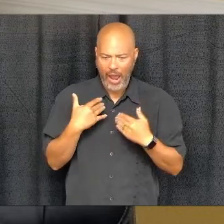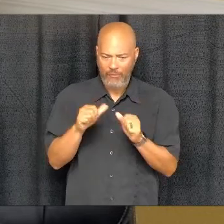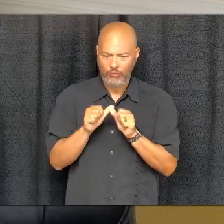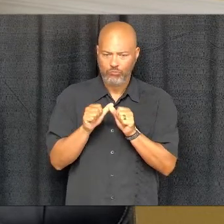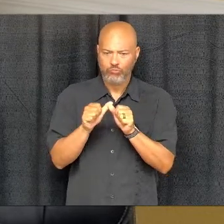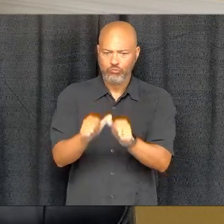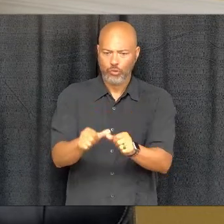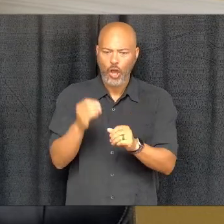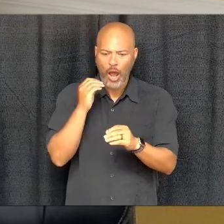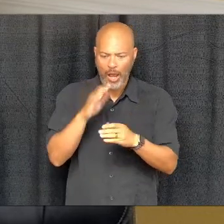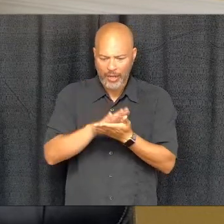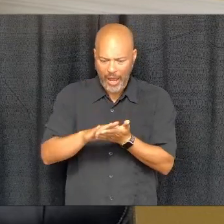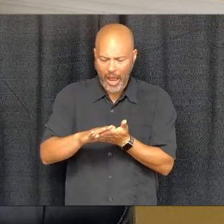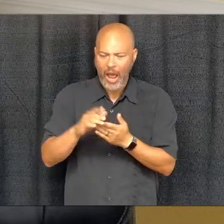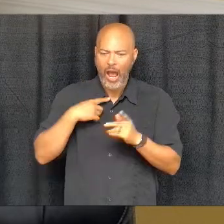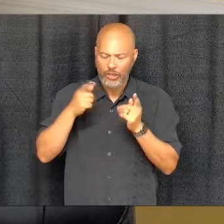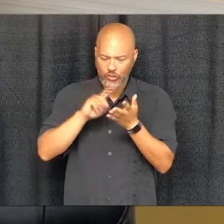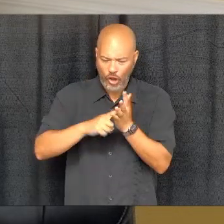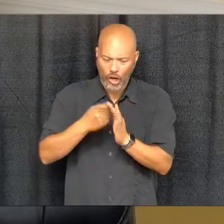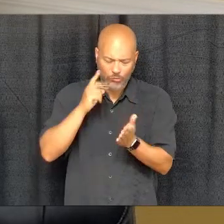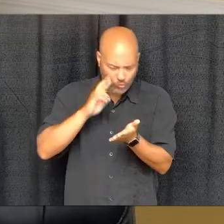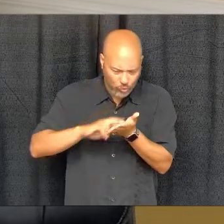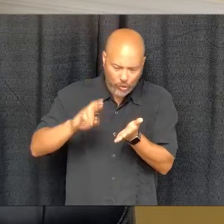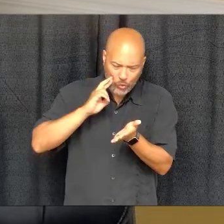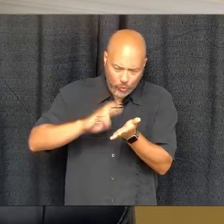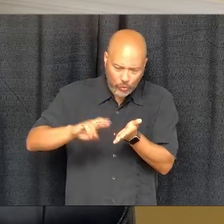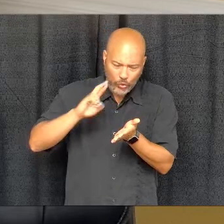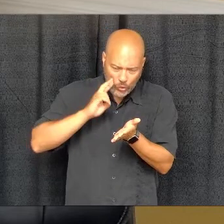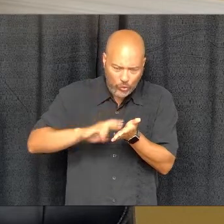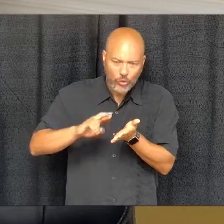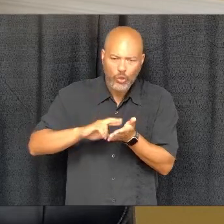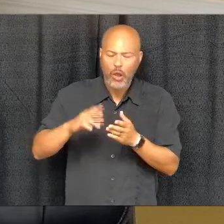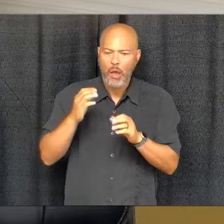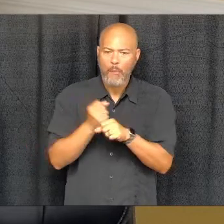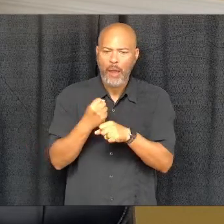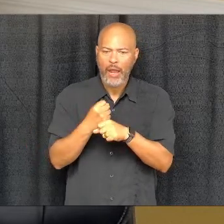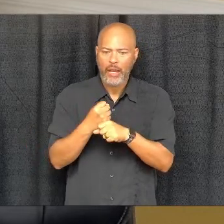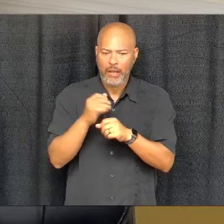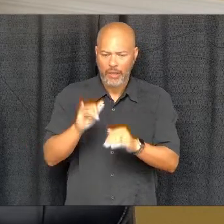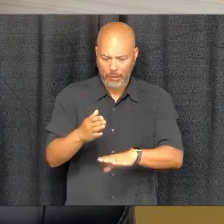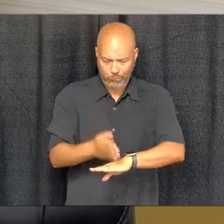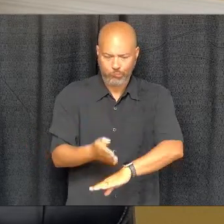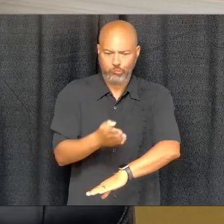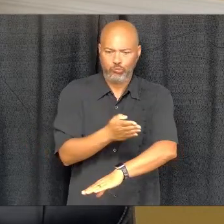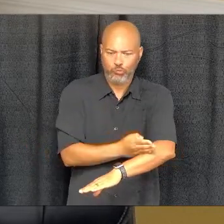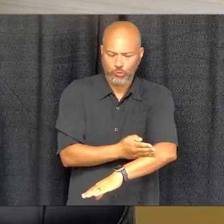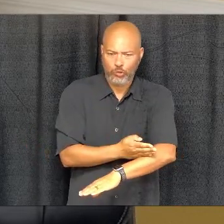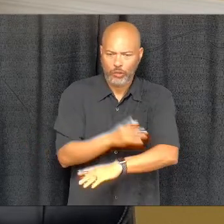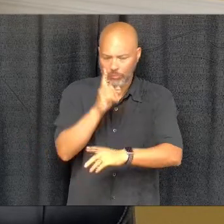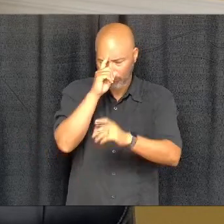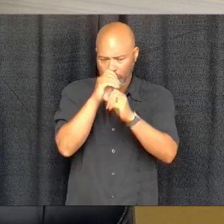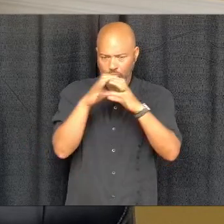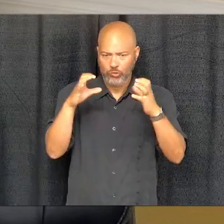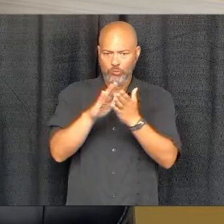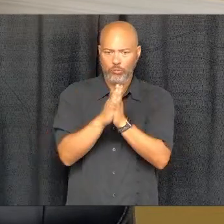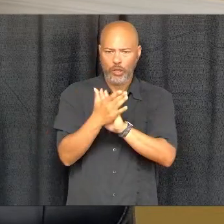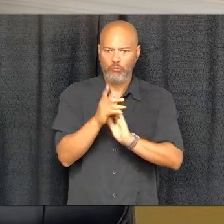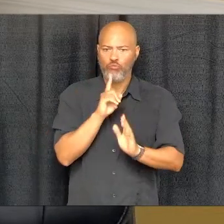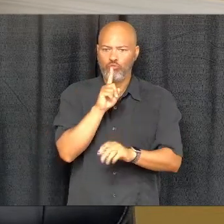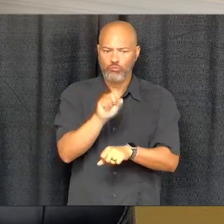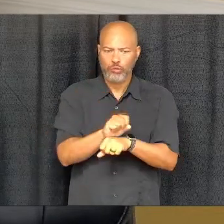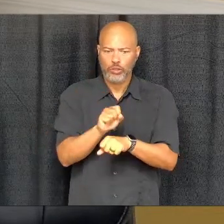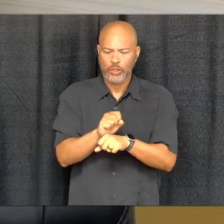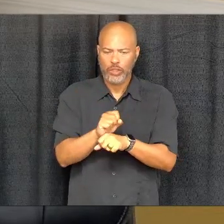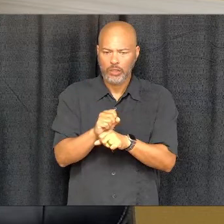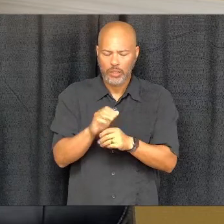subdivision. So I began my research with the hopes of making the community dream a reality.